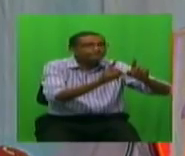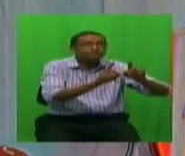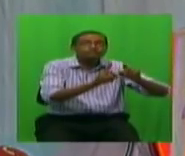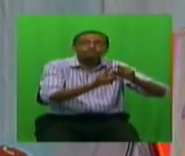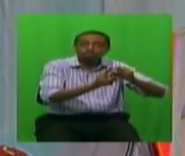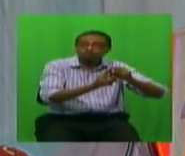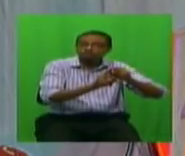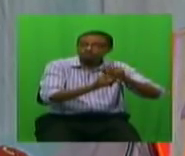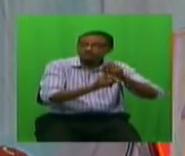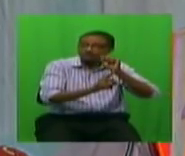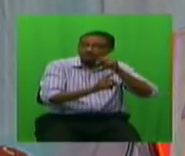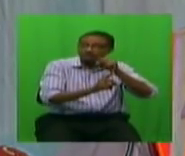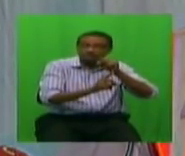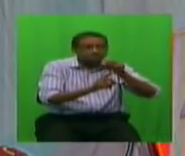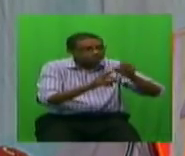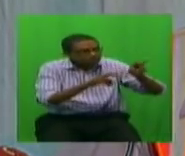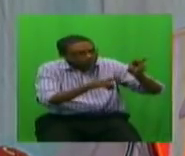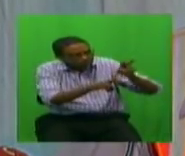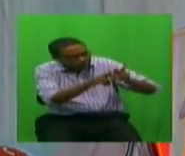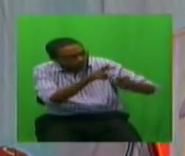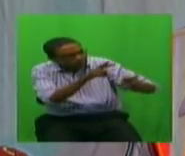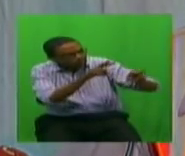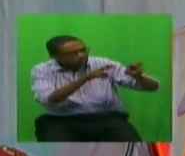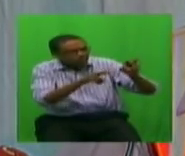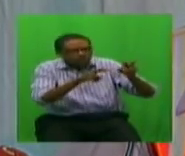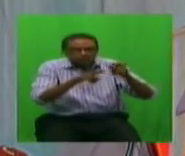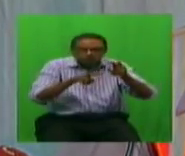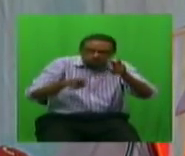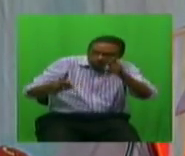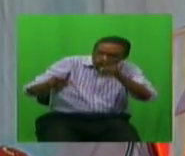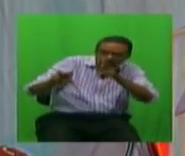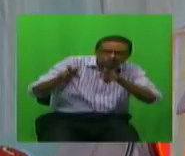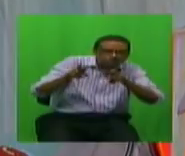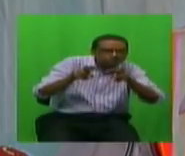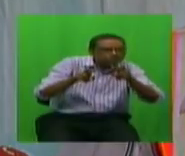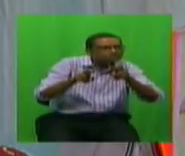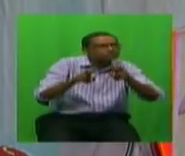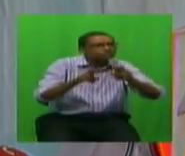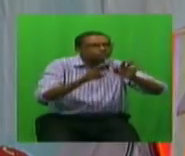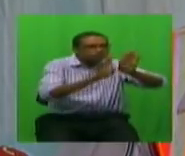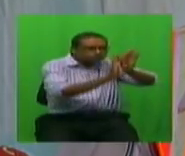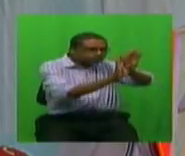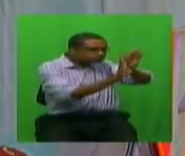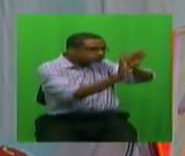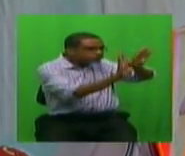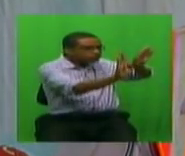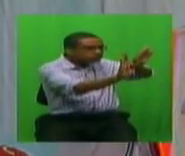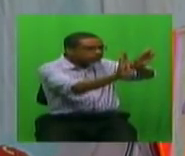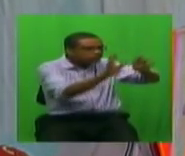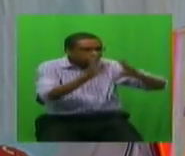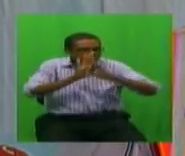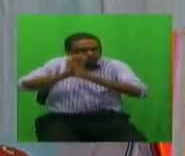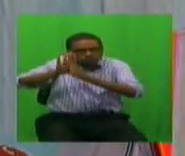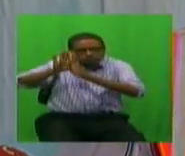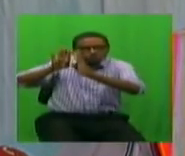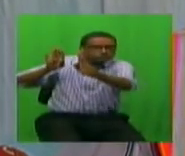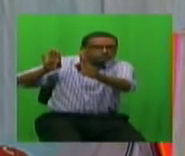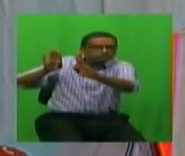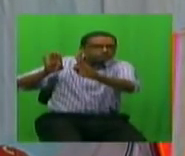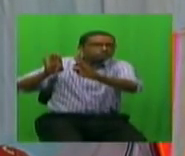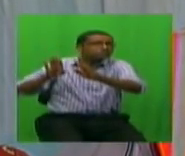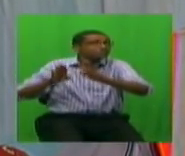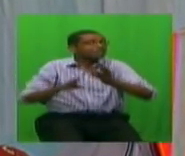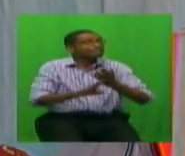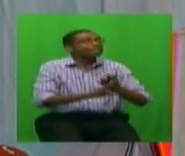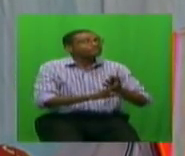engineers to actually look at the areas so we can do some benching on the areas before we have a disaster on the Lady Young Road.